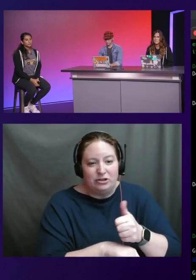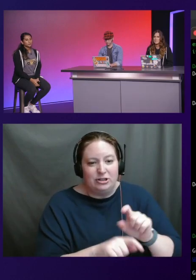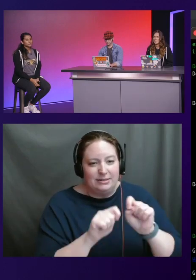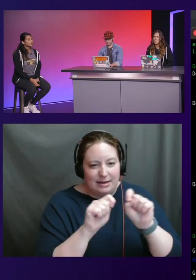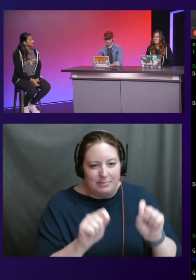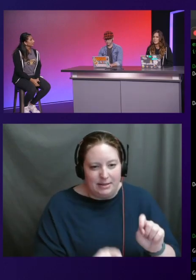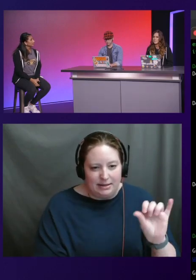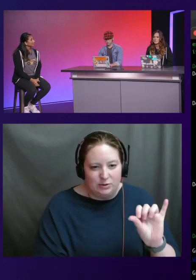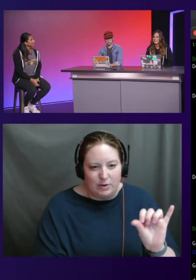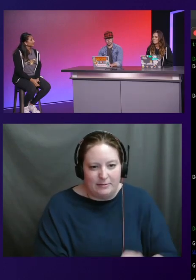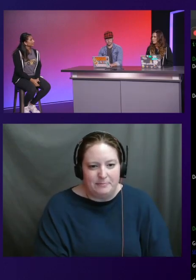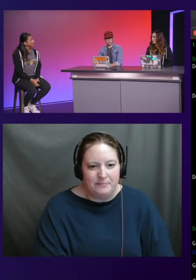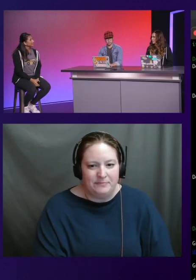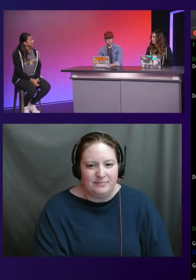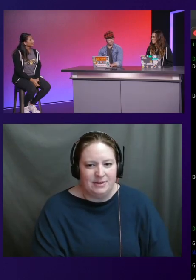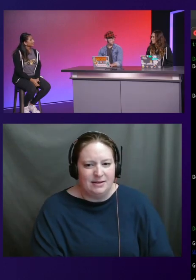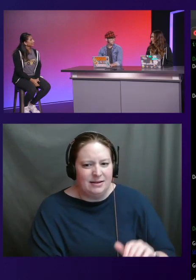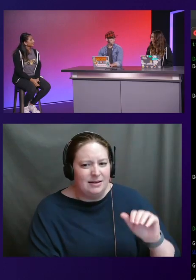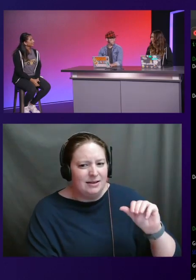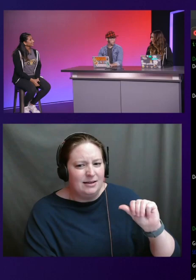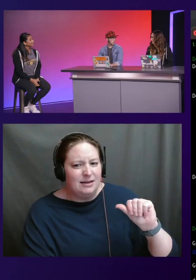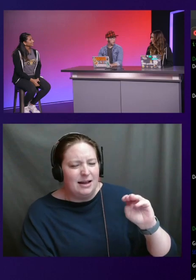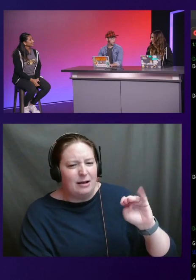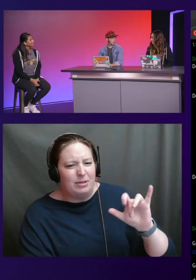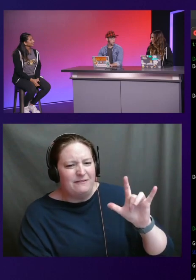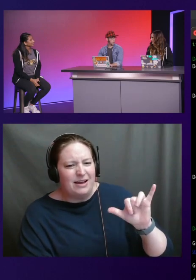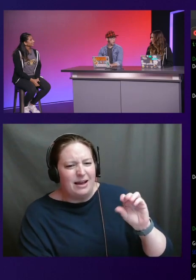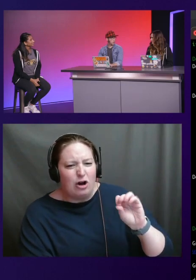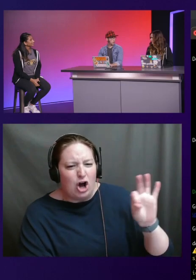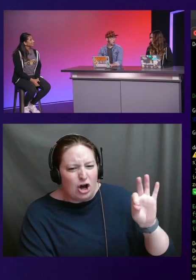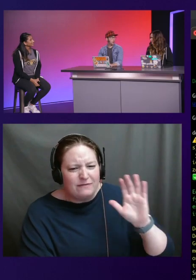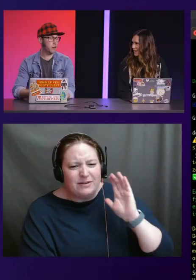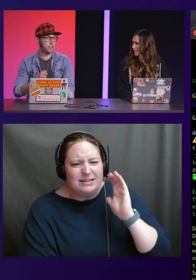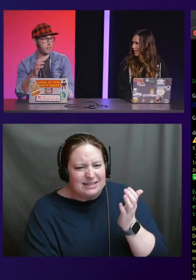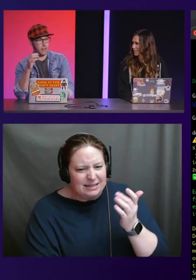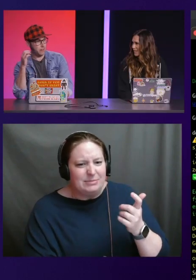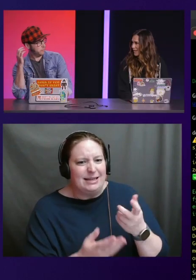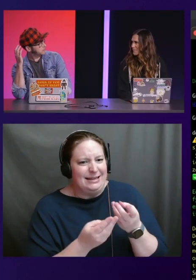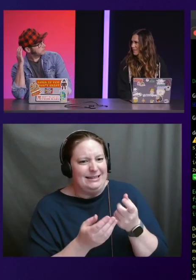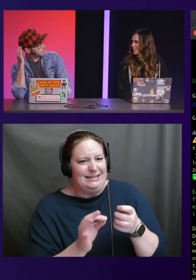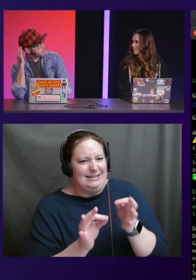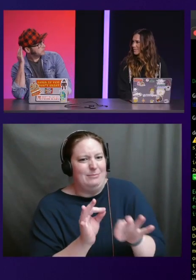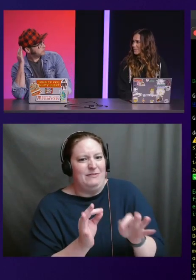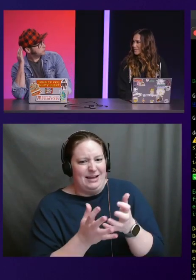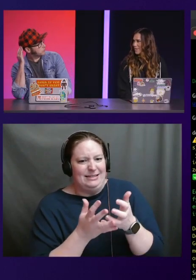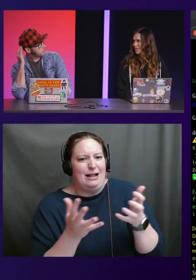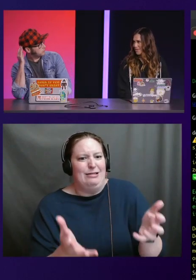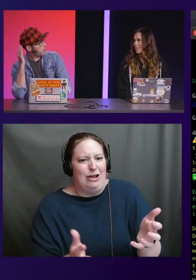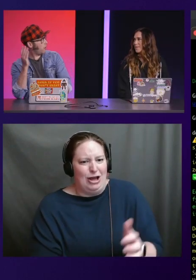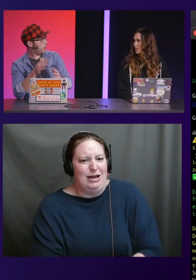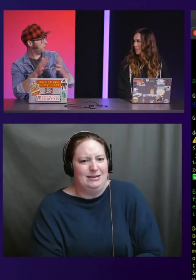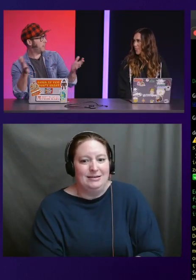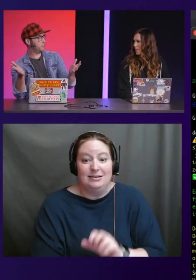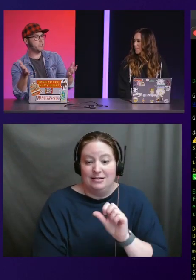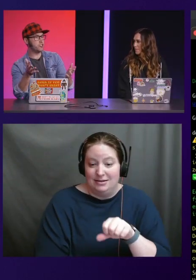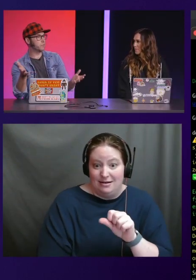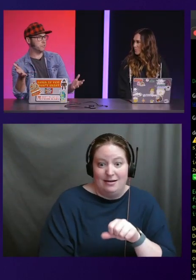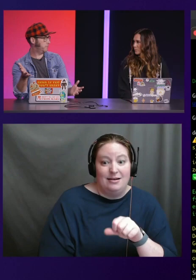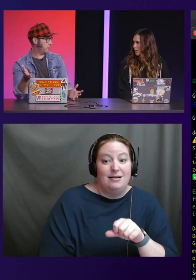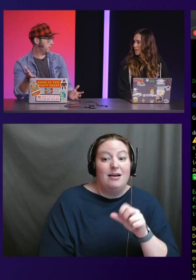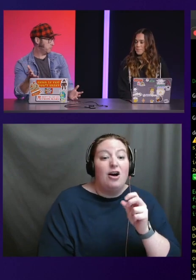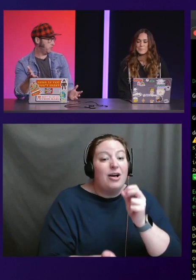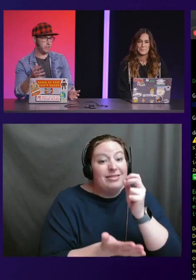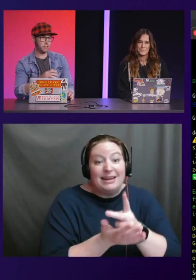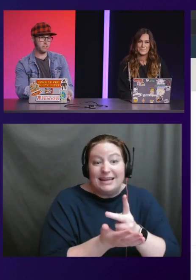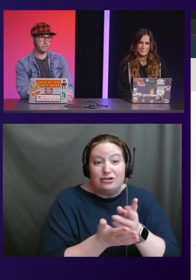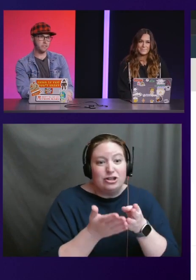The Amplify auth seems like it really simplifies a lot that would go on with Cognito. Okay, And a lot yeah. of it's super complex. Authentication in general is